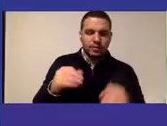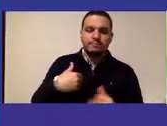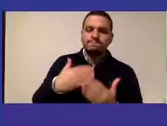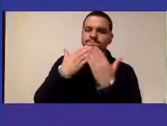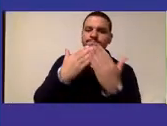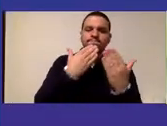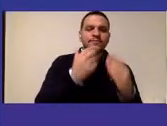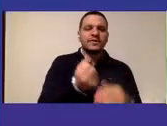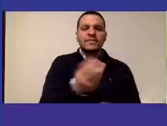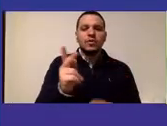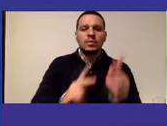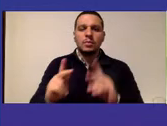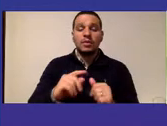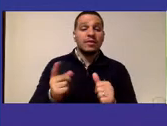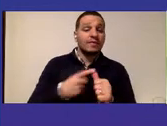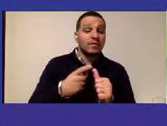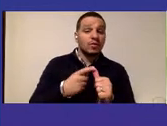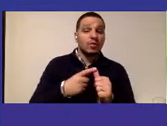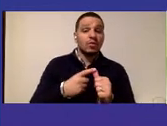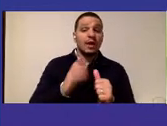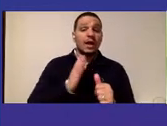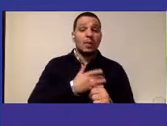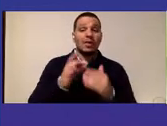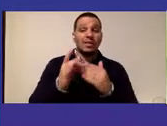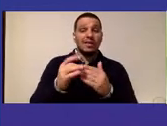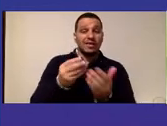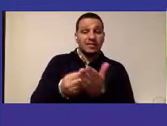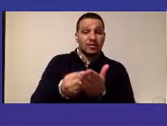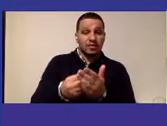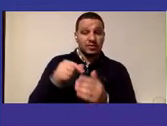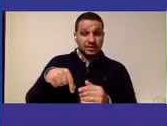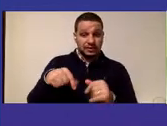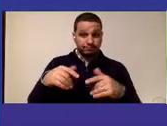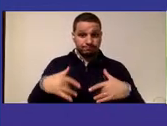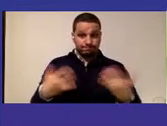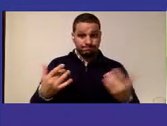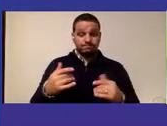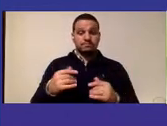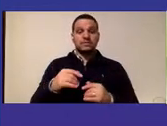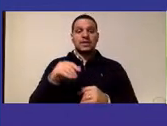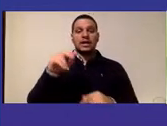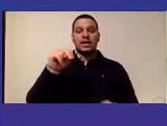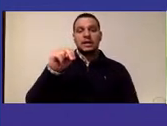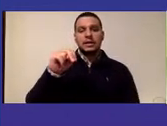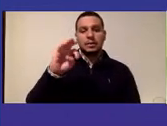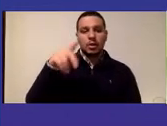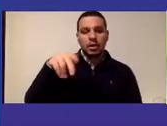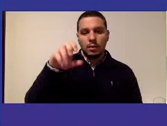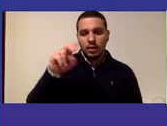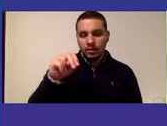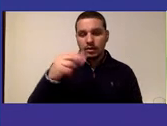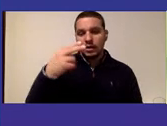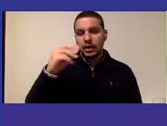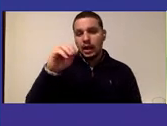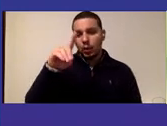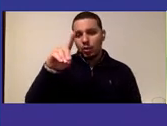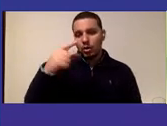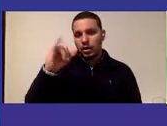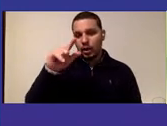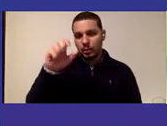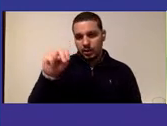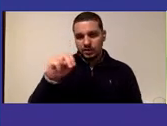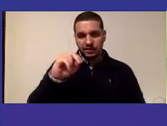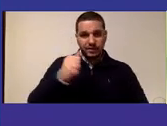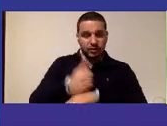folks. First, our lead funders for the symposium, which are the Andrew W. Mellon Foundation, the Howard Gilman Foundation,